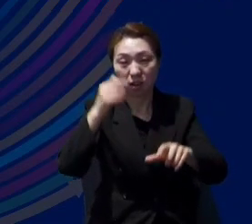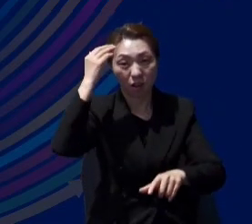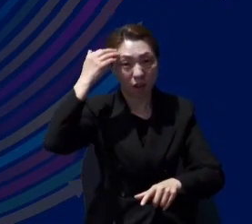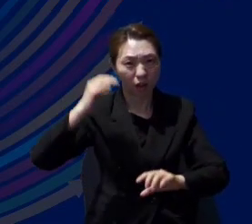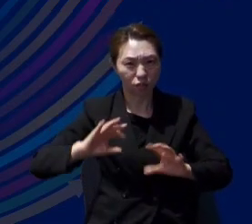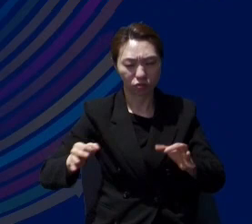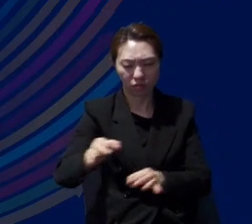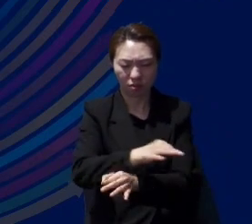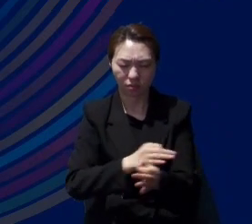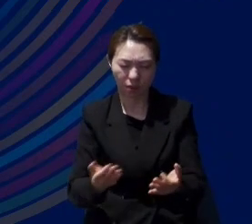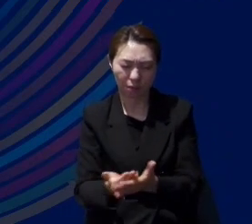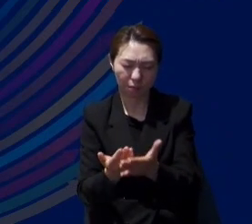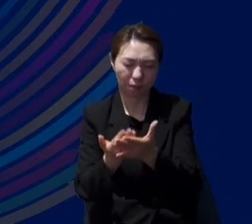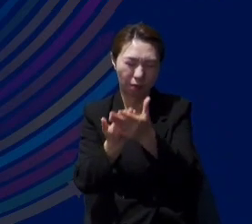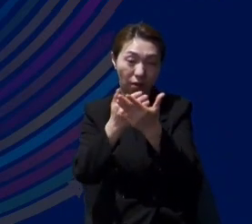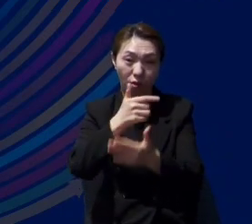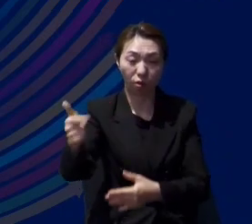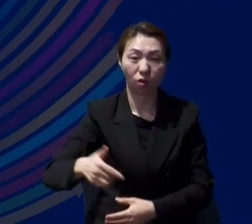War in